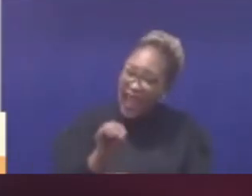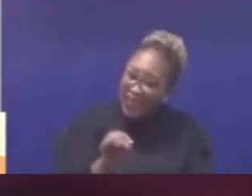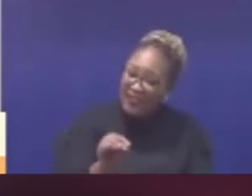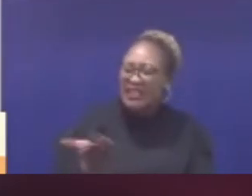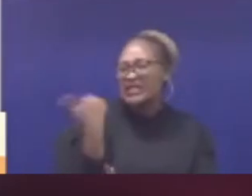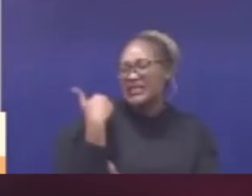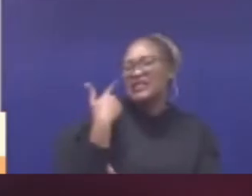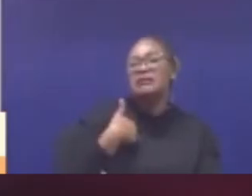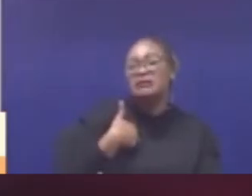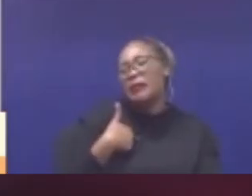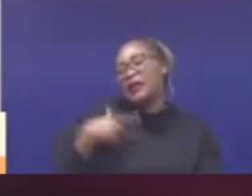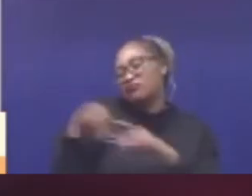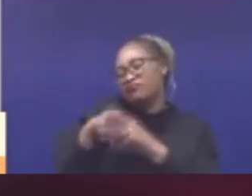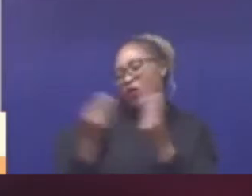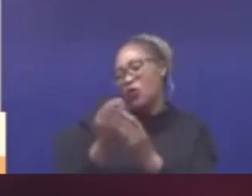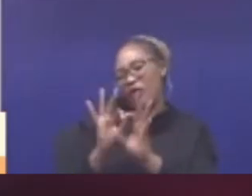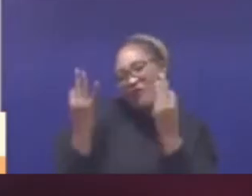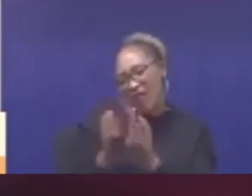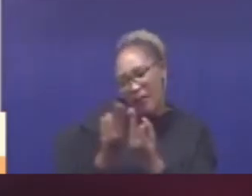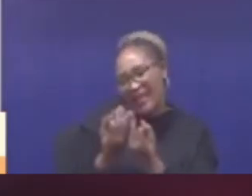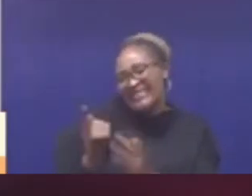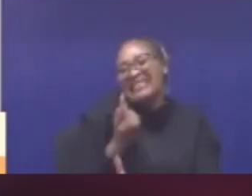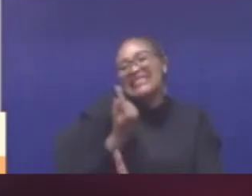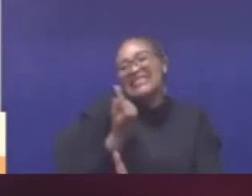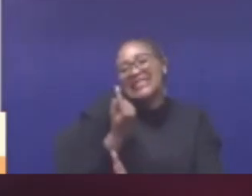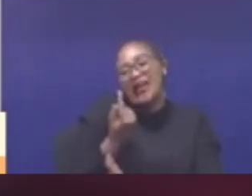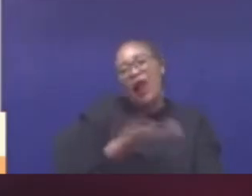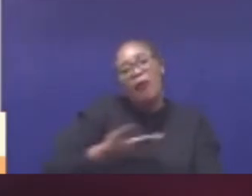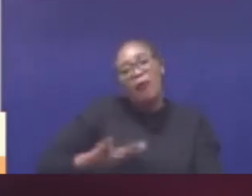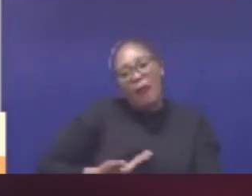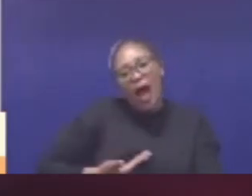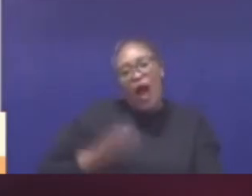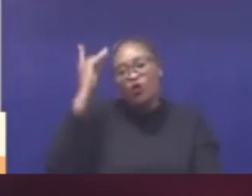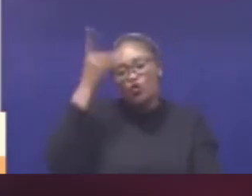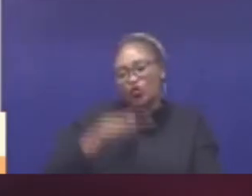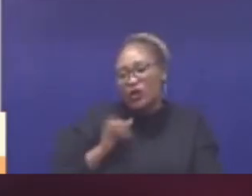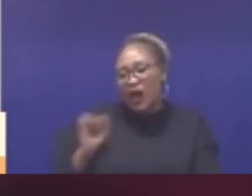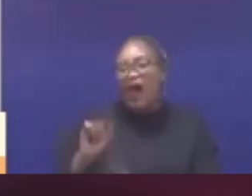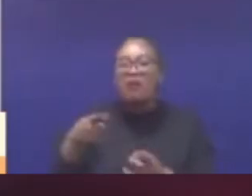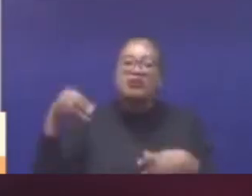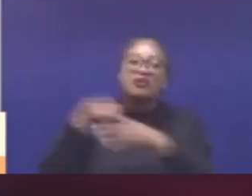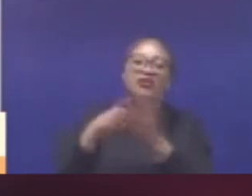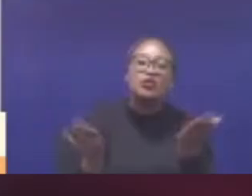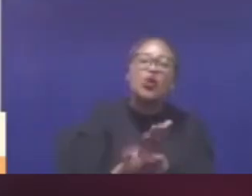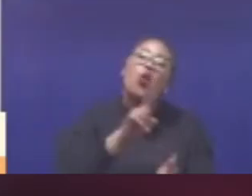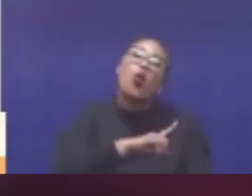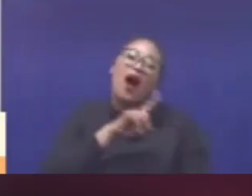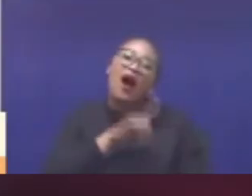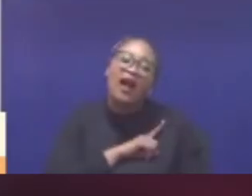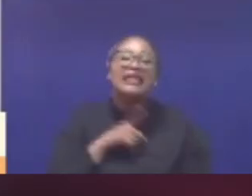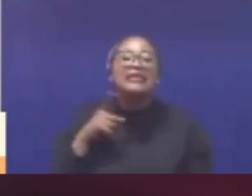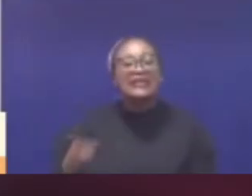It was a single mother whose eldest daughter was unable to find a placement because of her special needs. It was